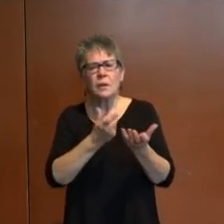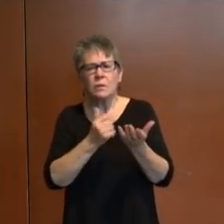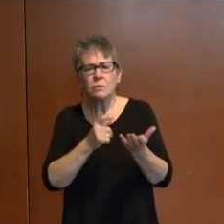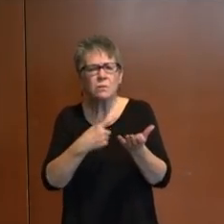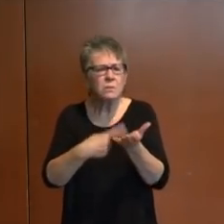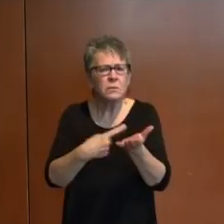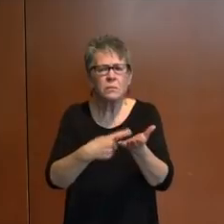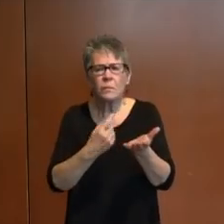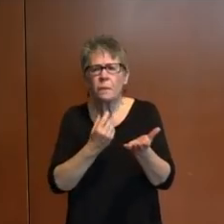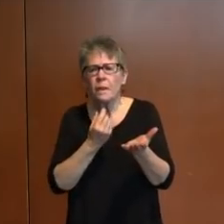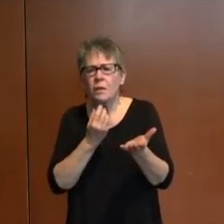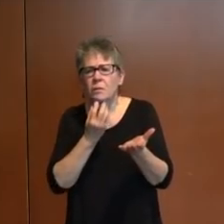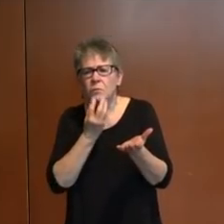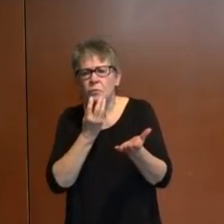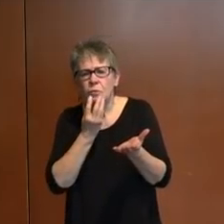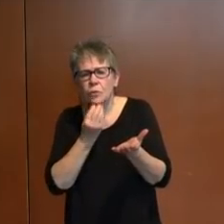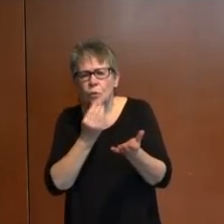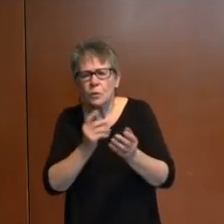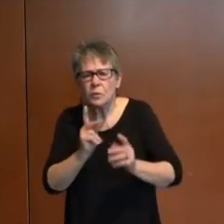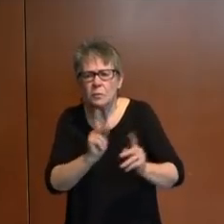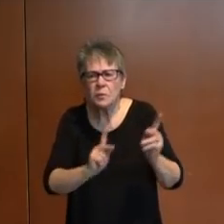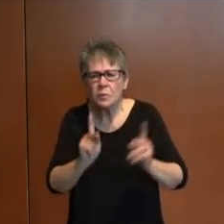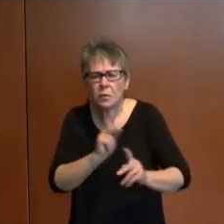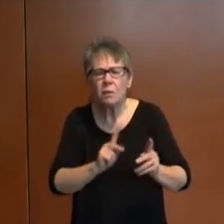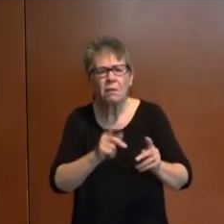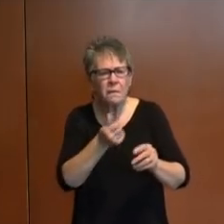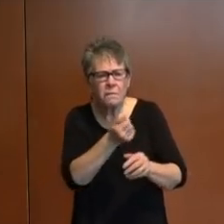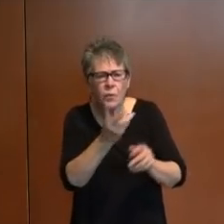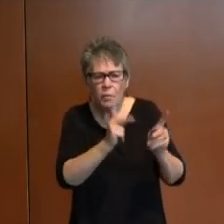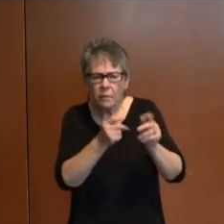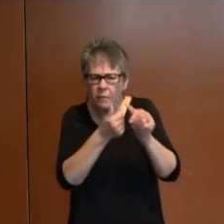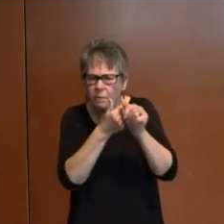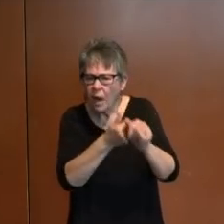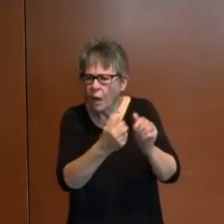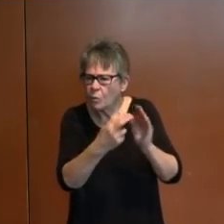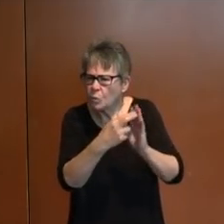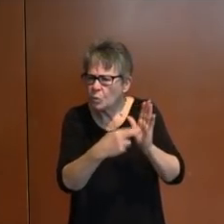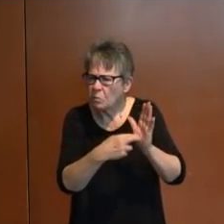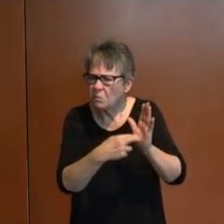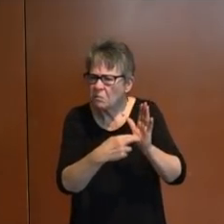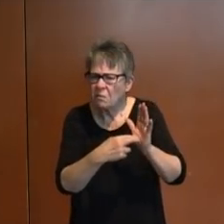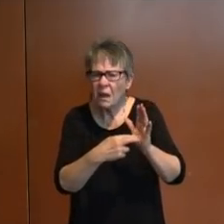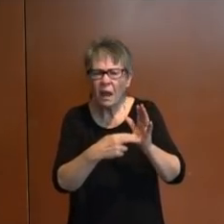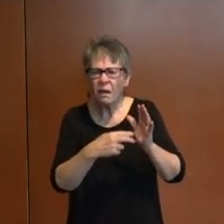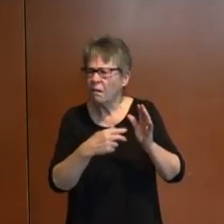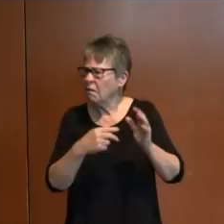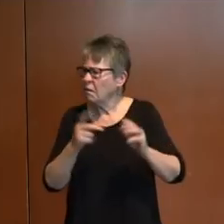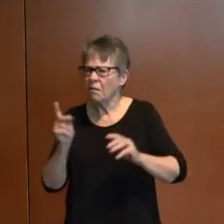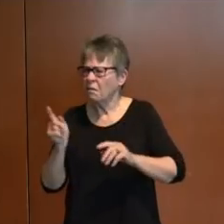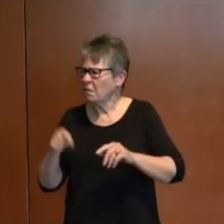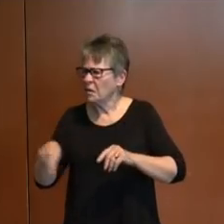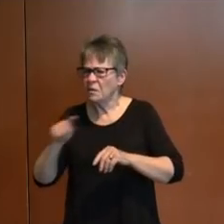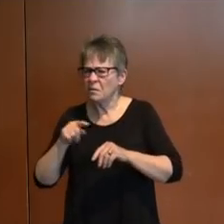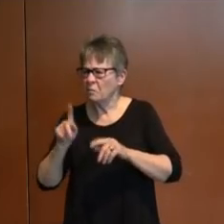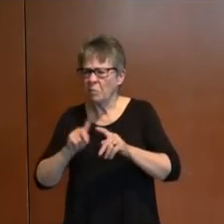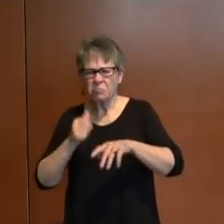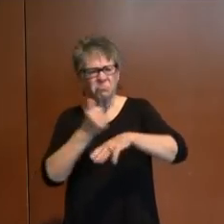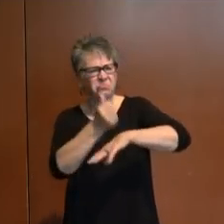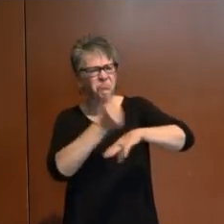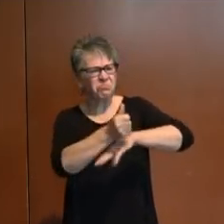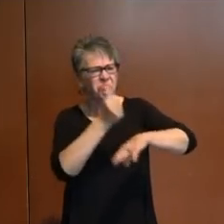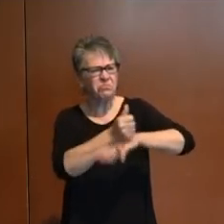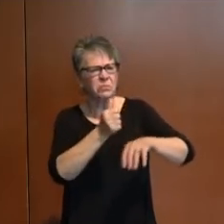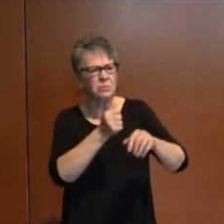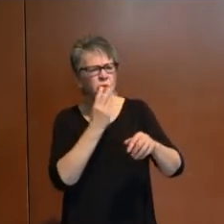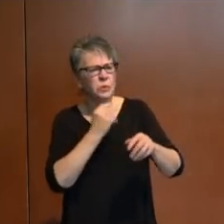We had very little of this overnight, Pat, right? One incident we think we had. But a couple of folks who sponsored gatherings